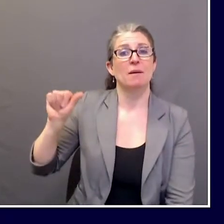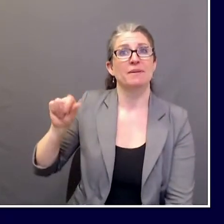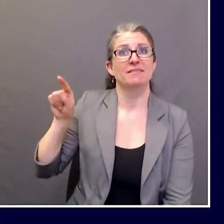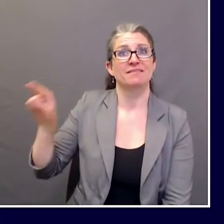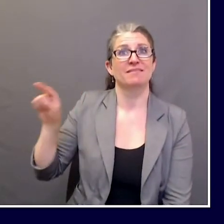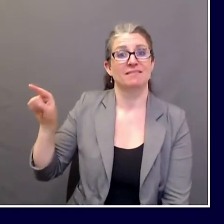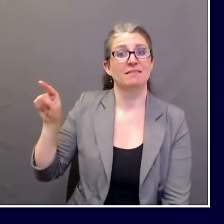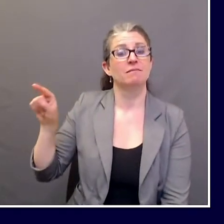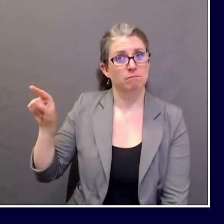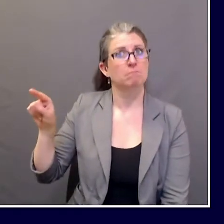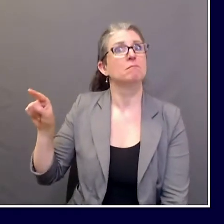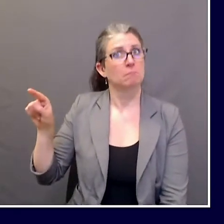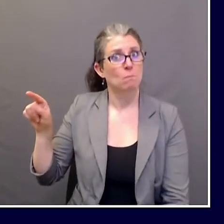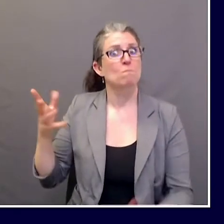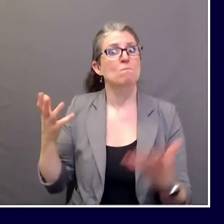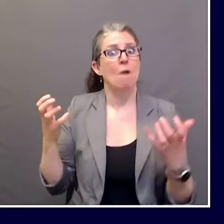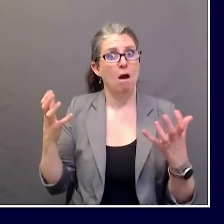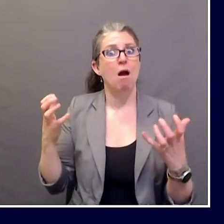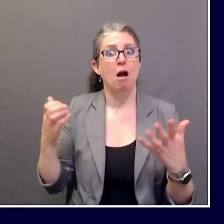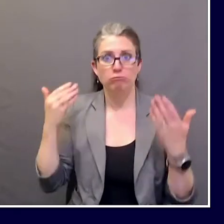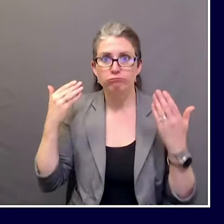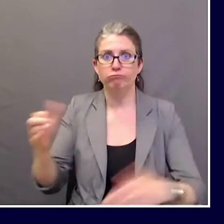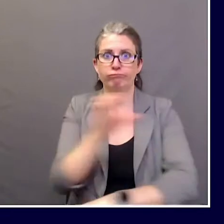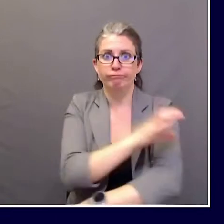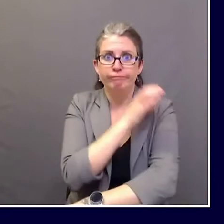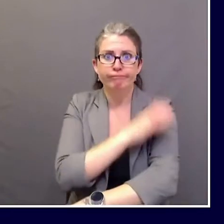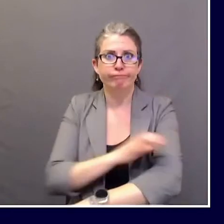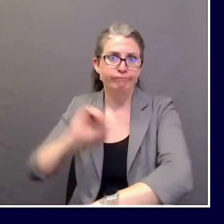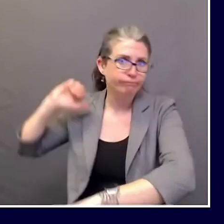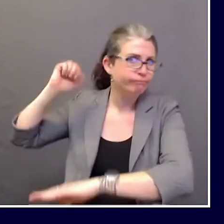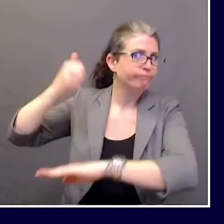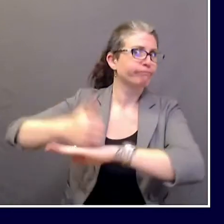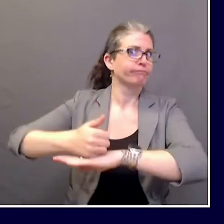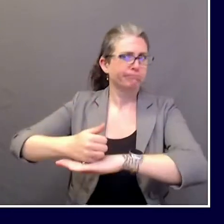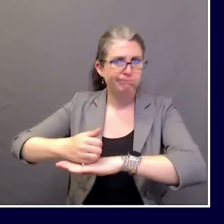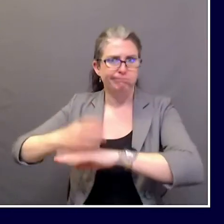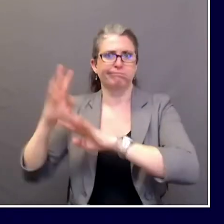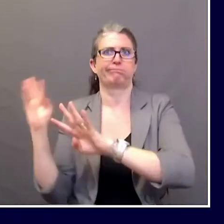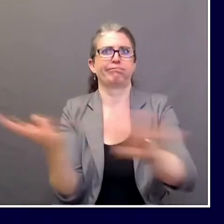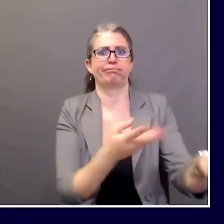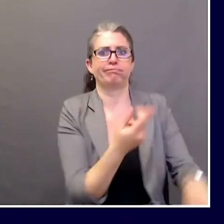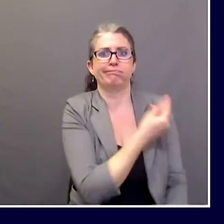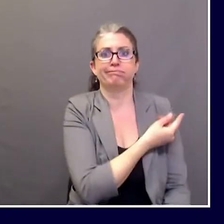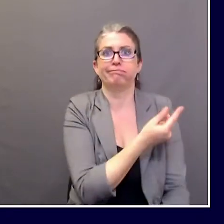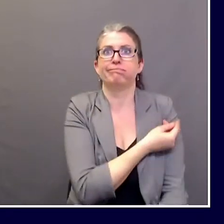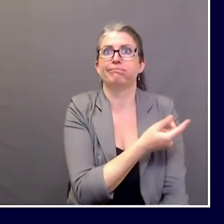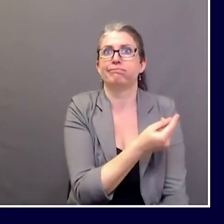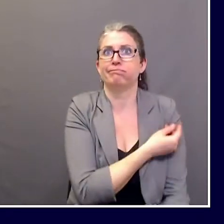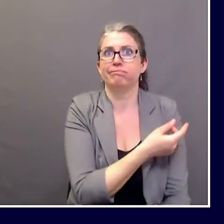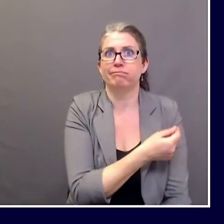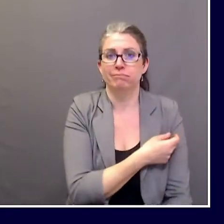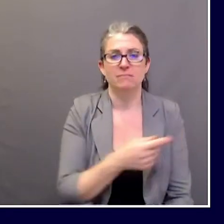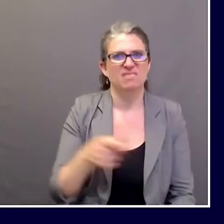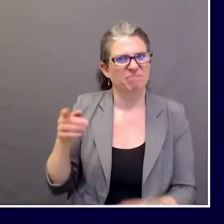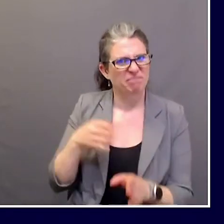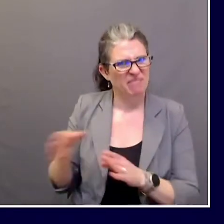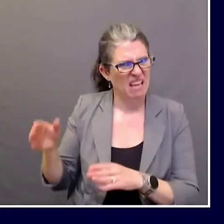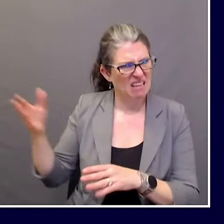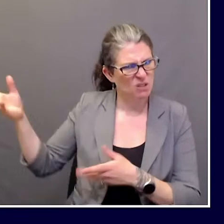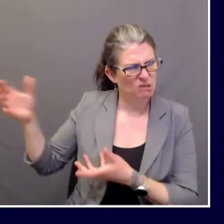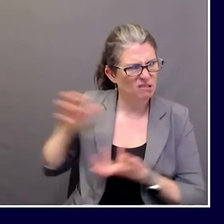use a J&J, and they're not sure now where that stands. Do you know if they'll be able to continue, to hold that clinic April